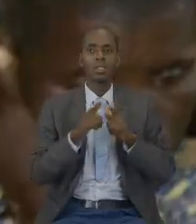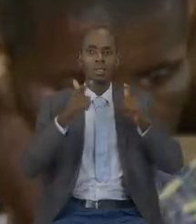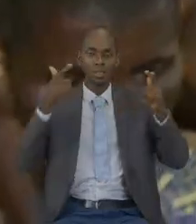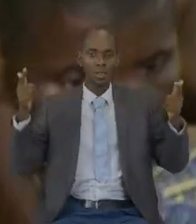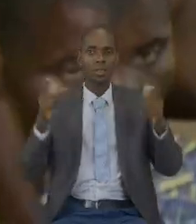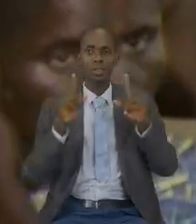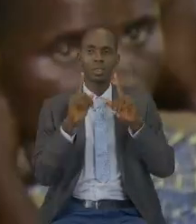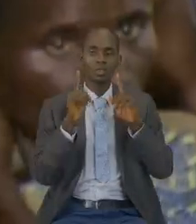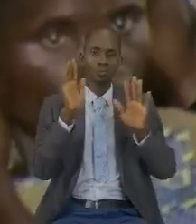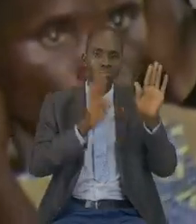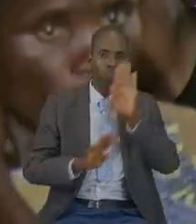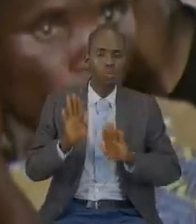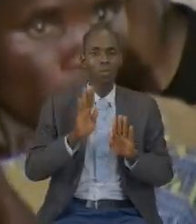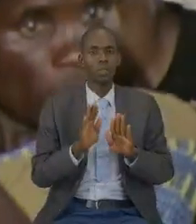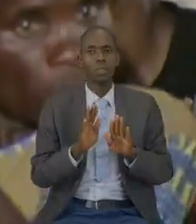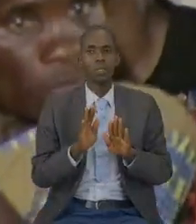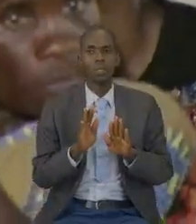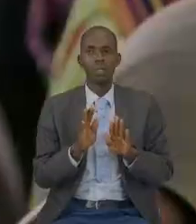tribulation, and great